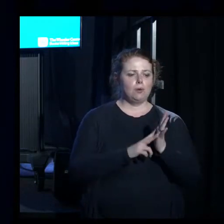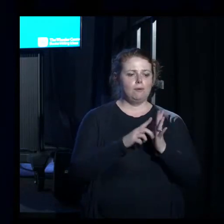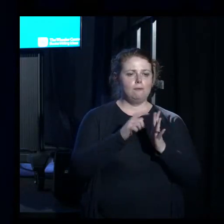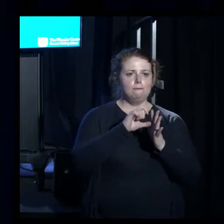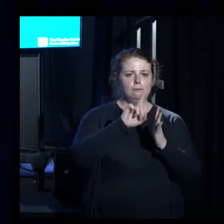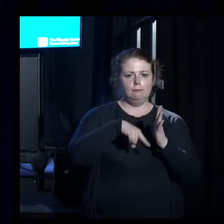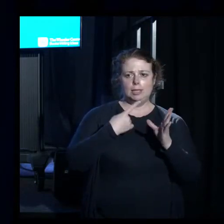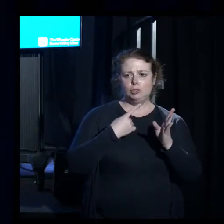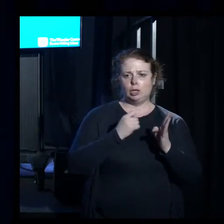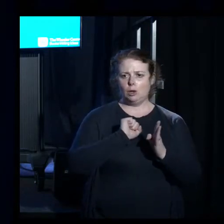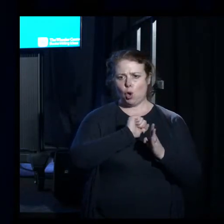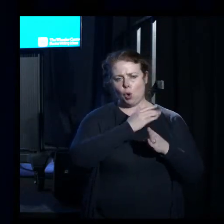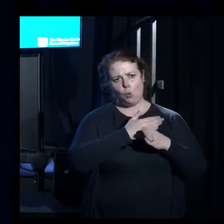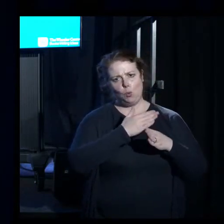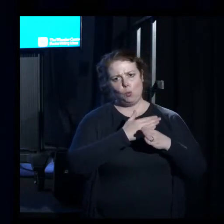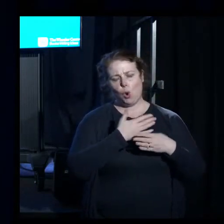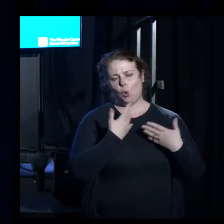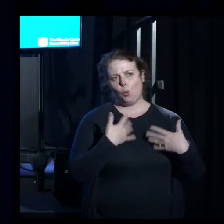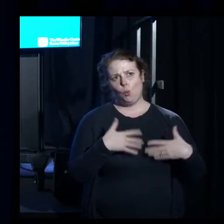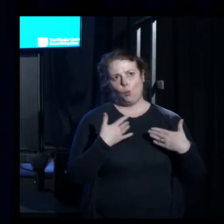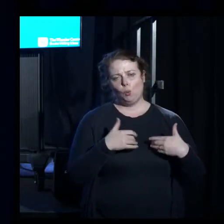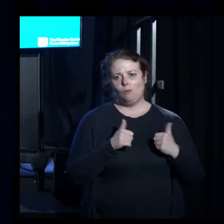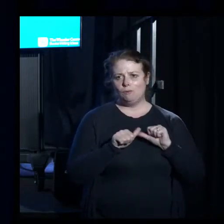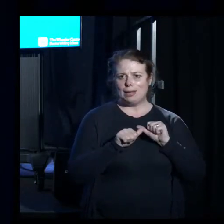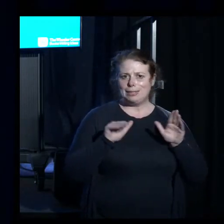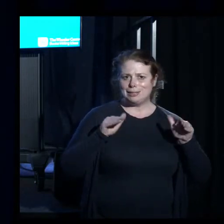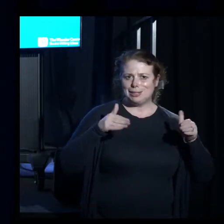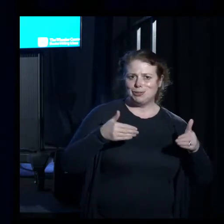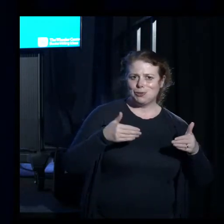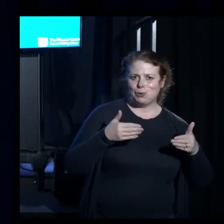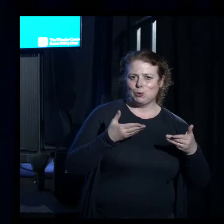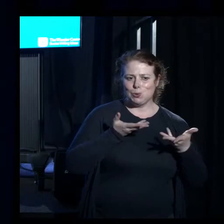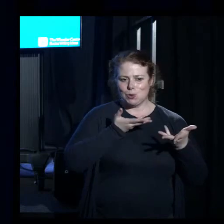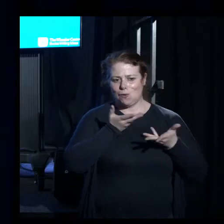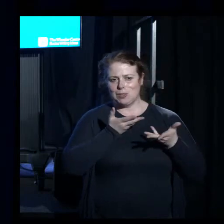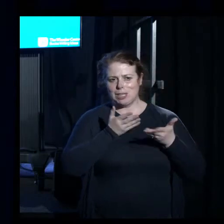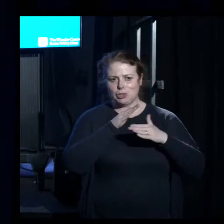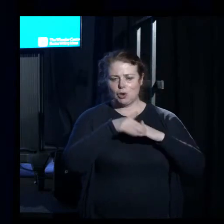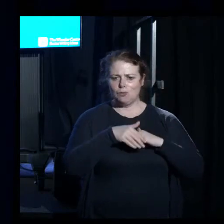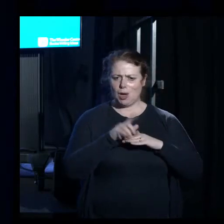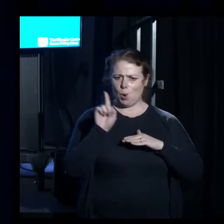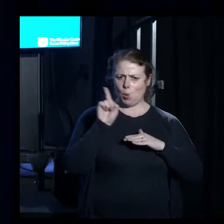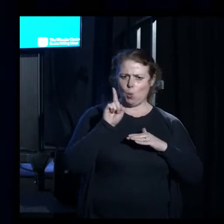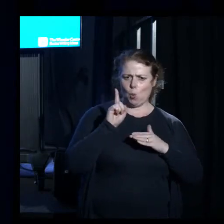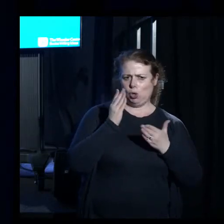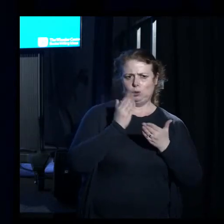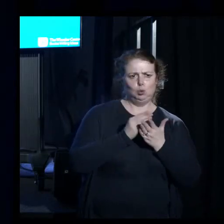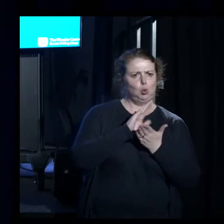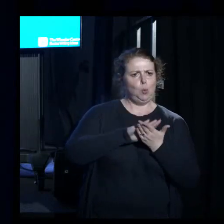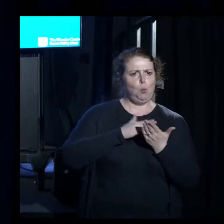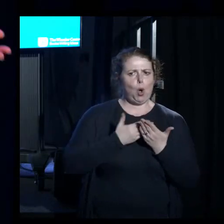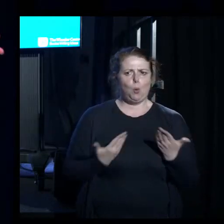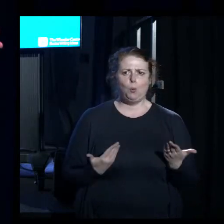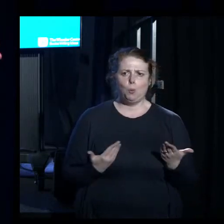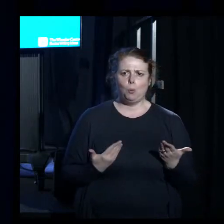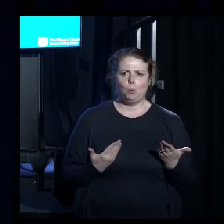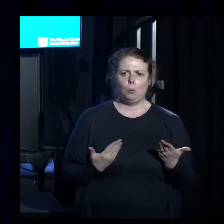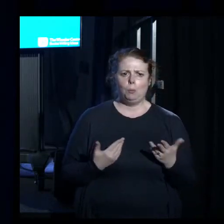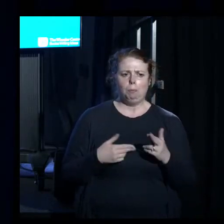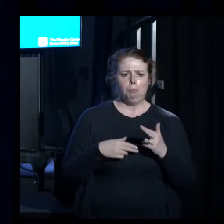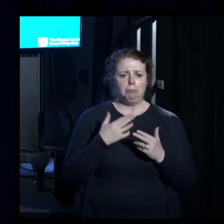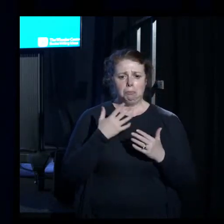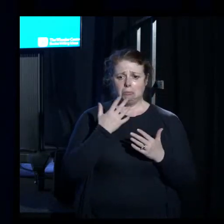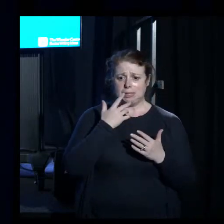really welcome kind of introduction to some of that conversation, I feel, in what is poetry? What, if it can do things,